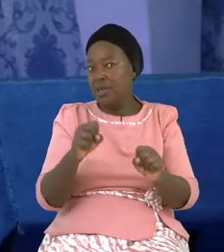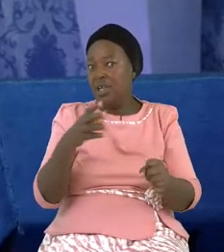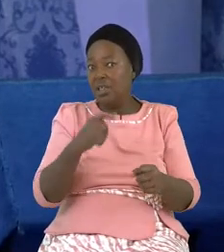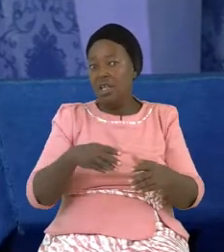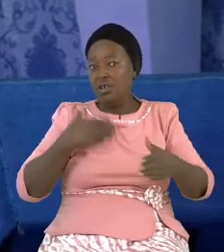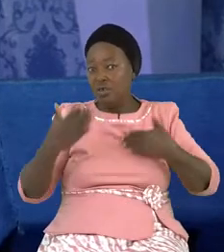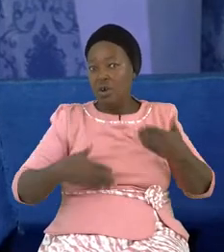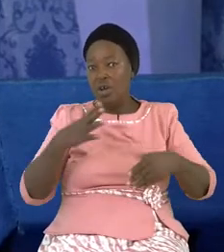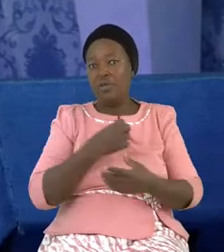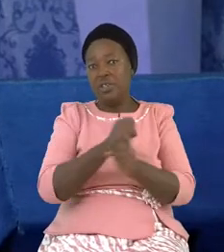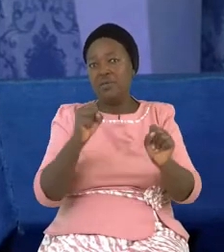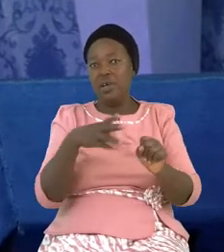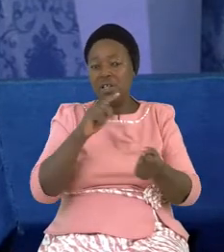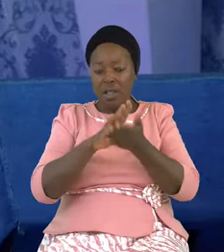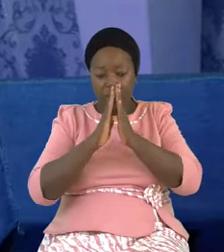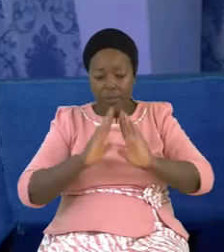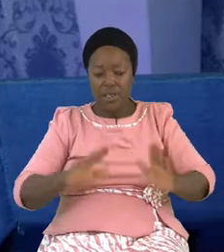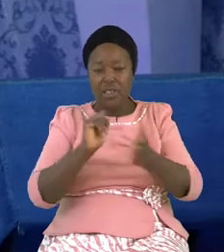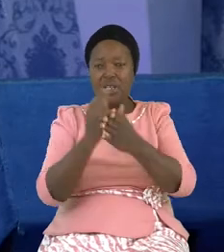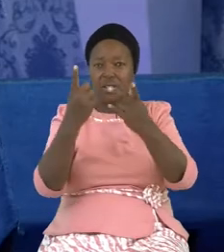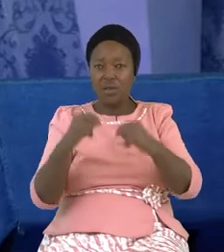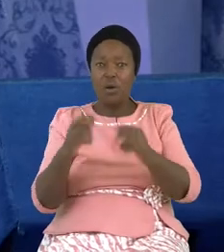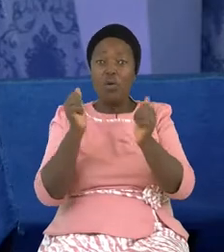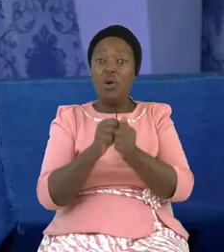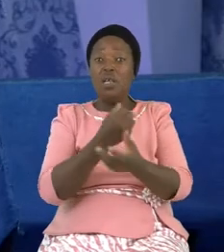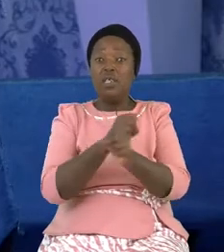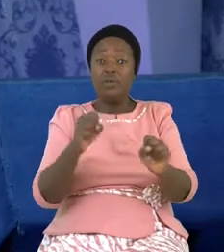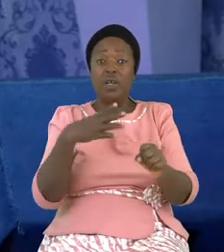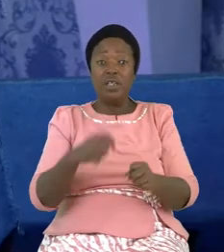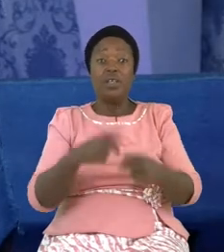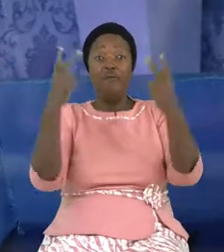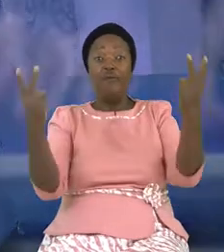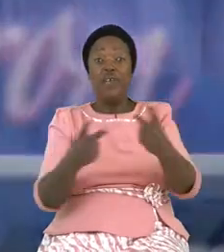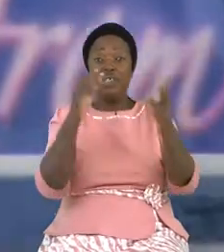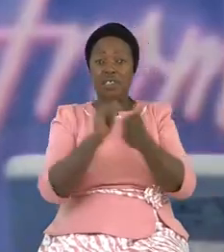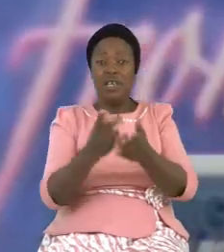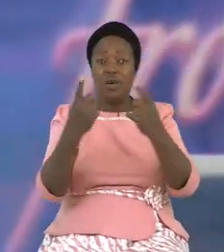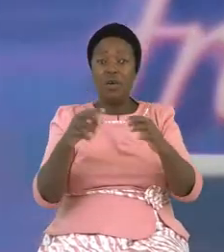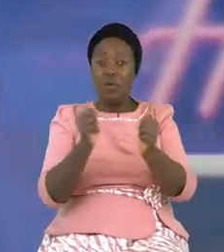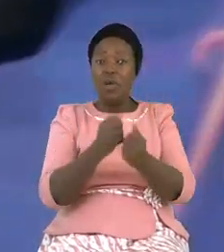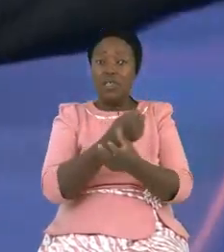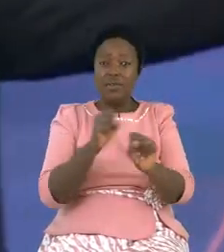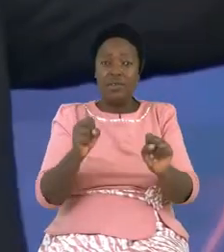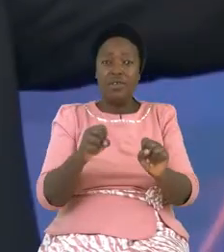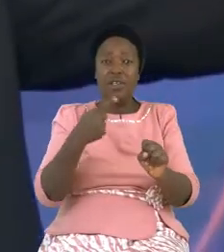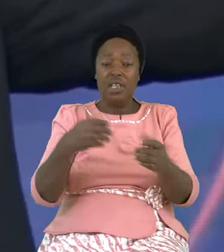salvation, the peace that comes with salvation, the triumph that comes with salvation, the new life that